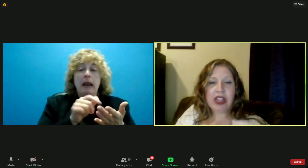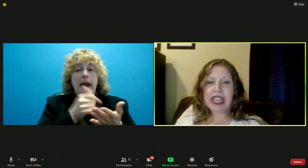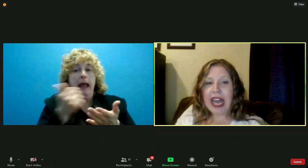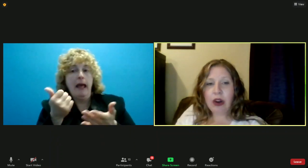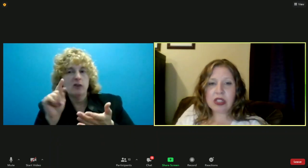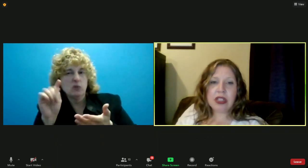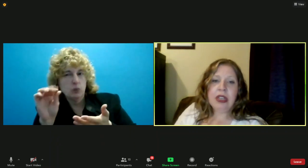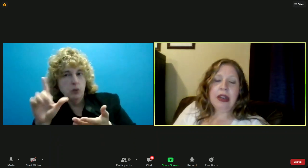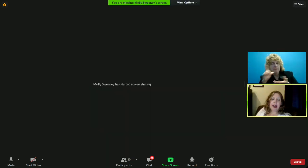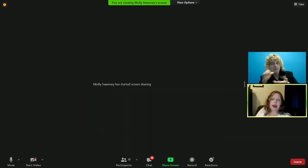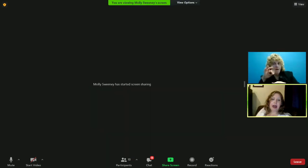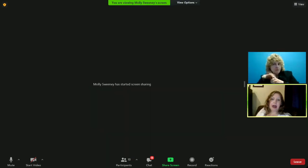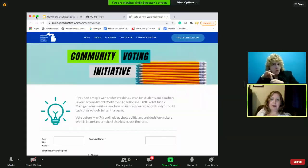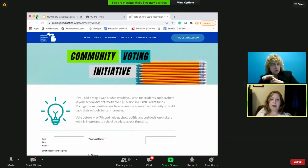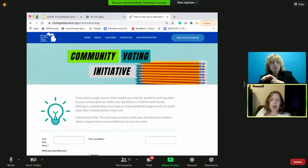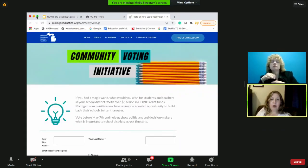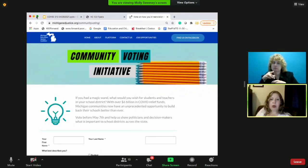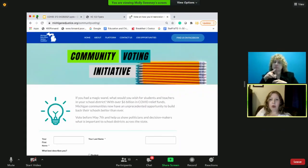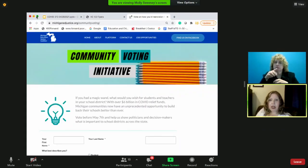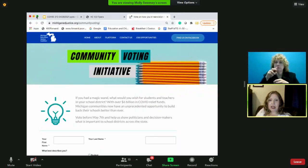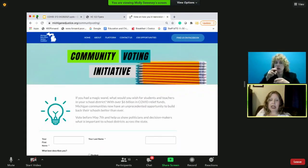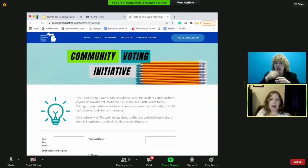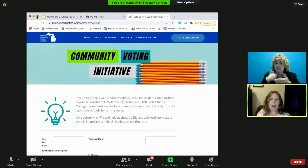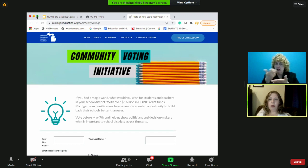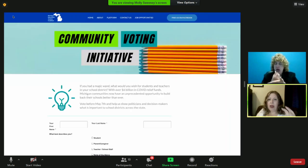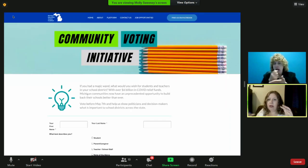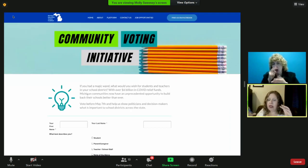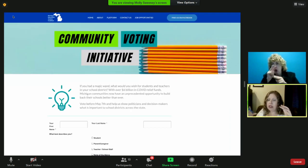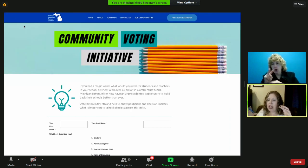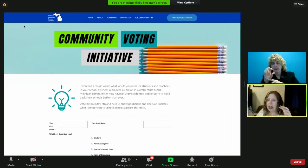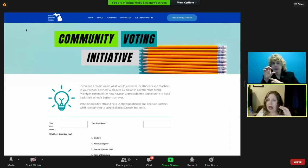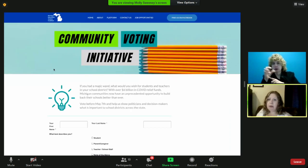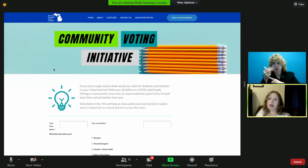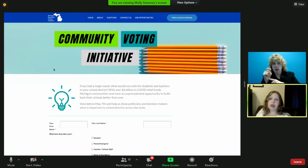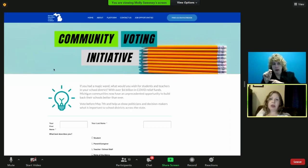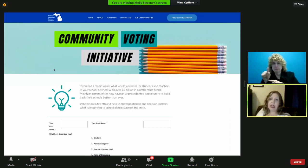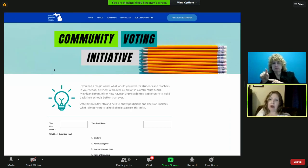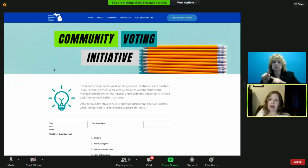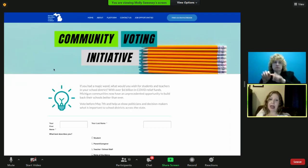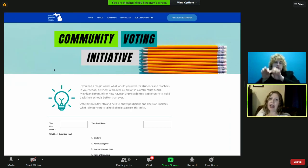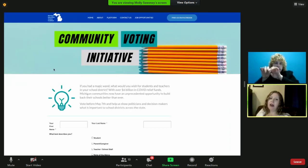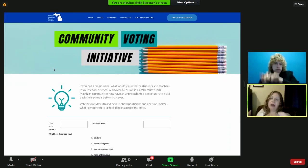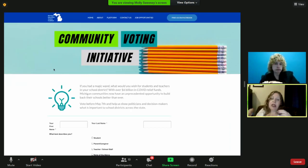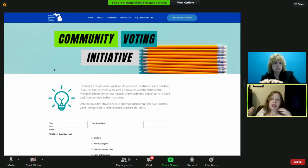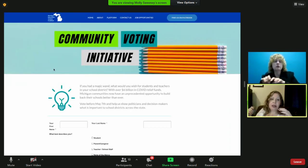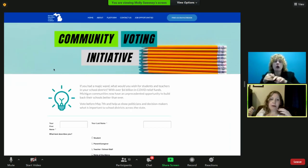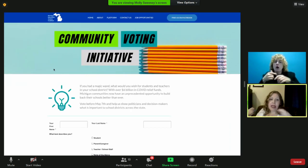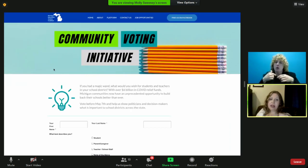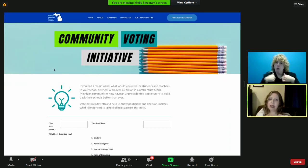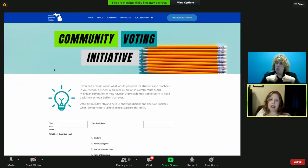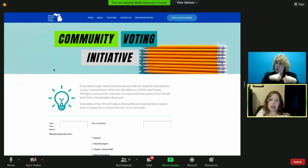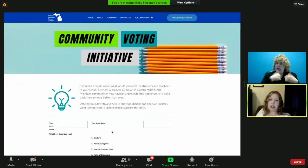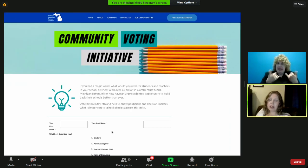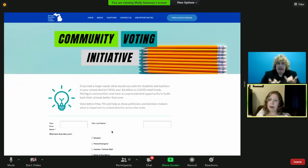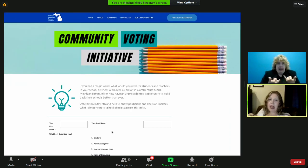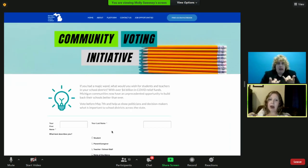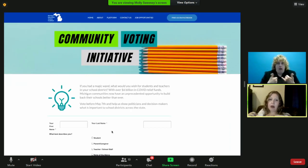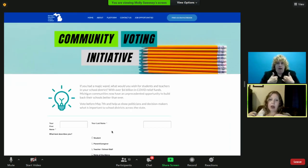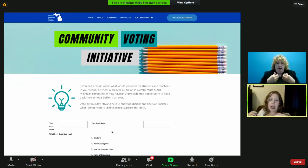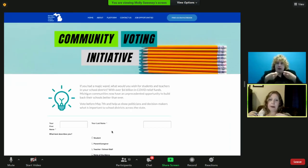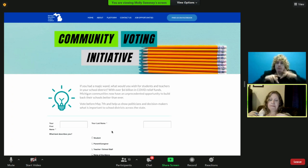the chat. Fill it out. We really, we have this opportunity right now to make some